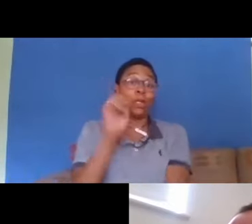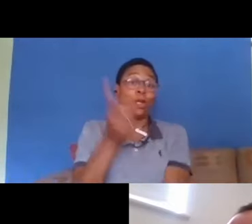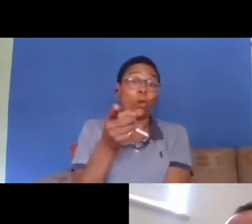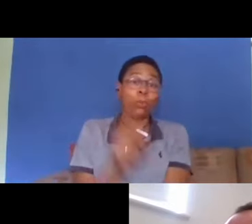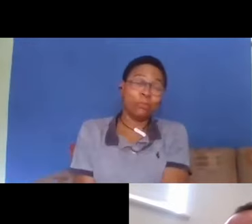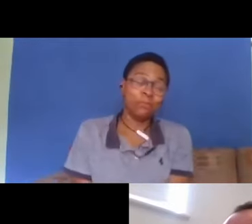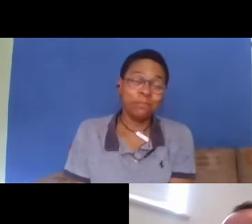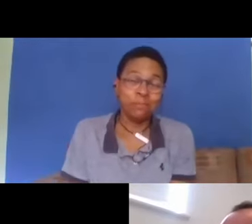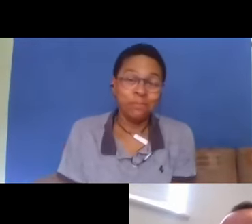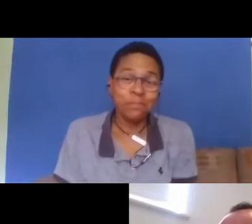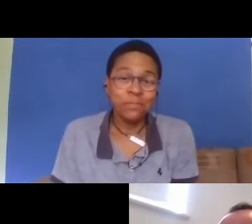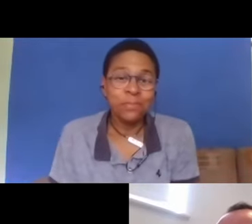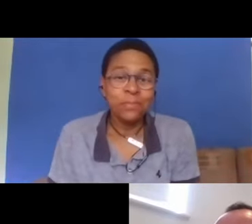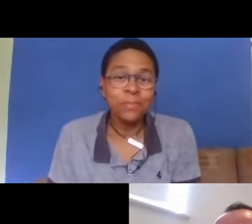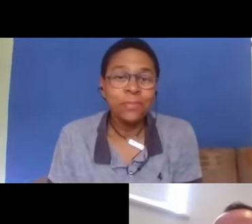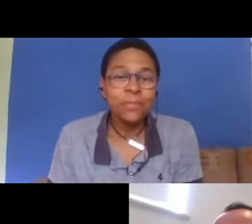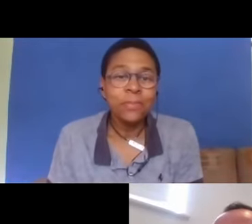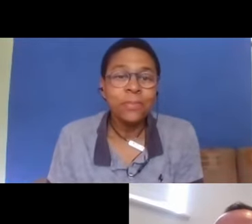Okay, thanks, Roger. So